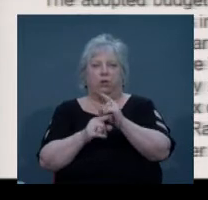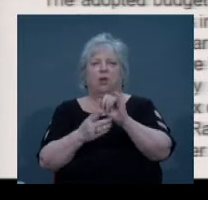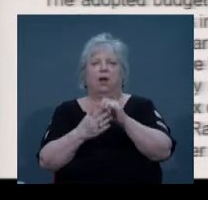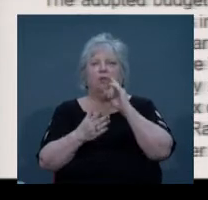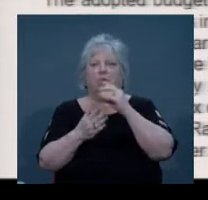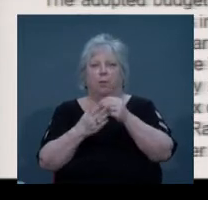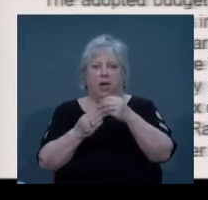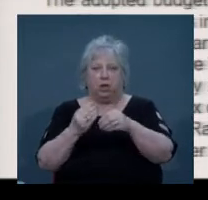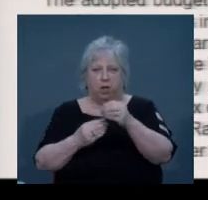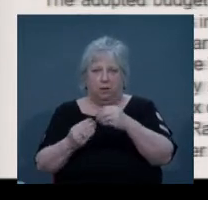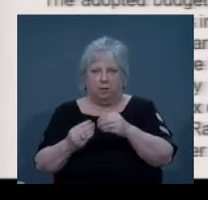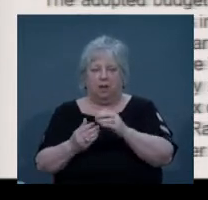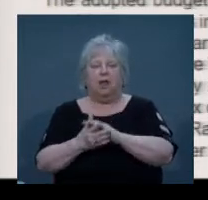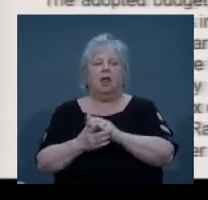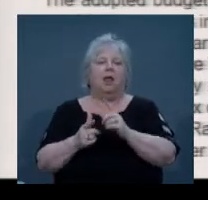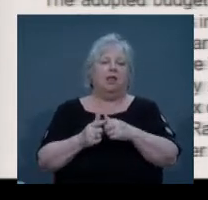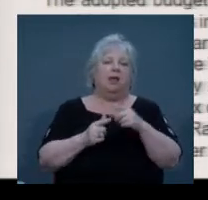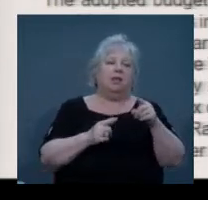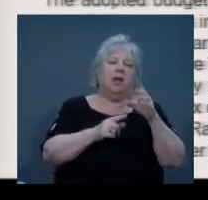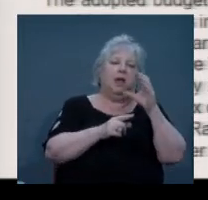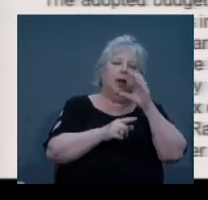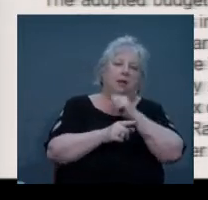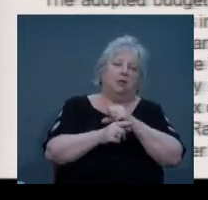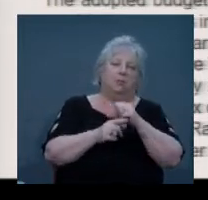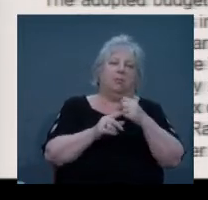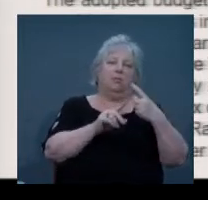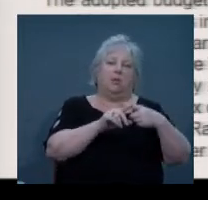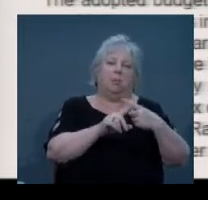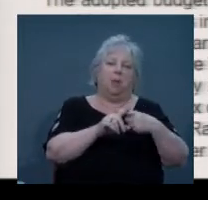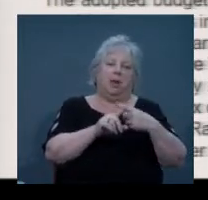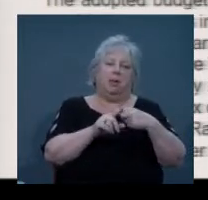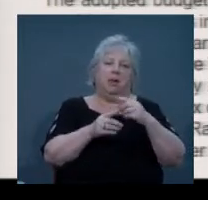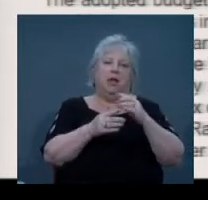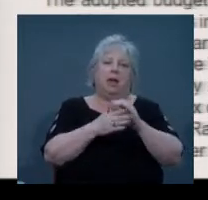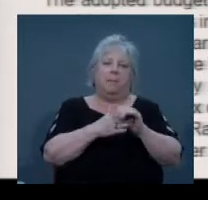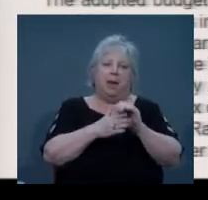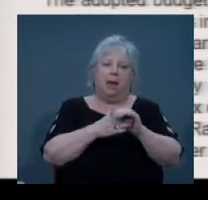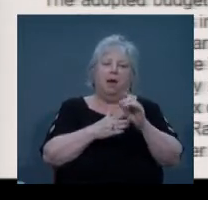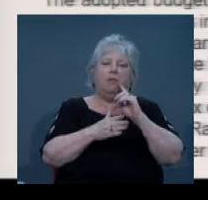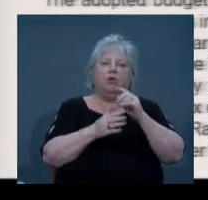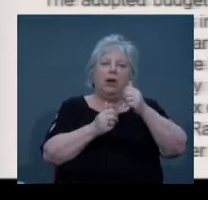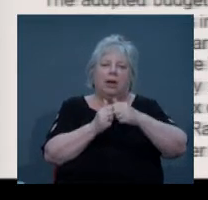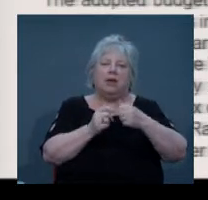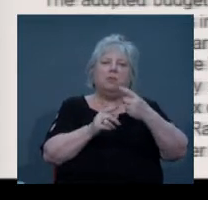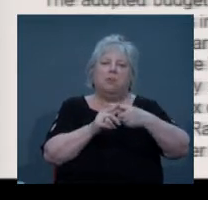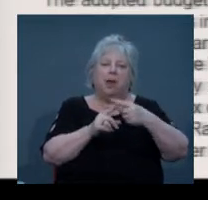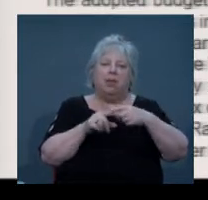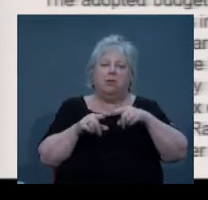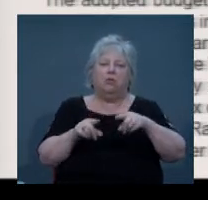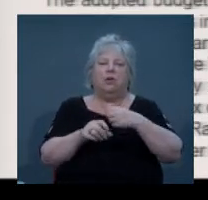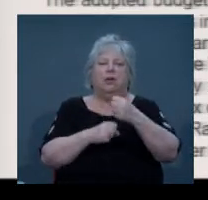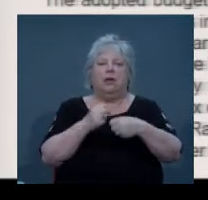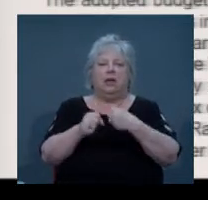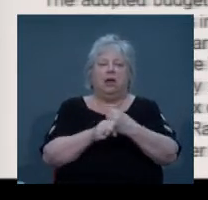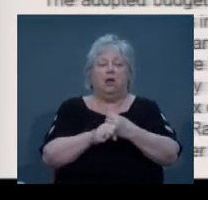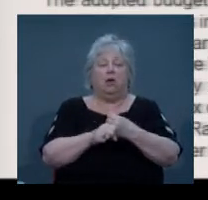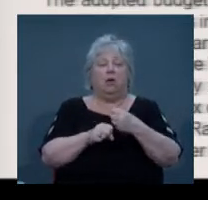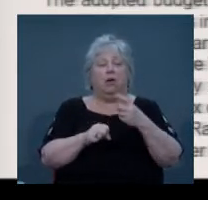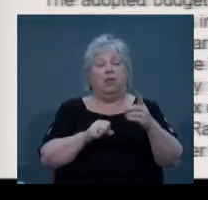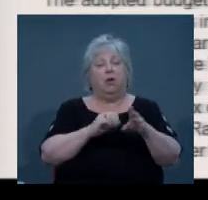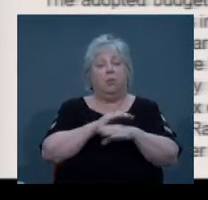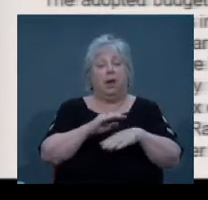process. Then they estimate for us the monthly amount for each month of the year, and their basis for that is